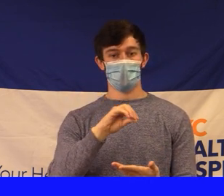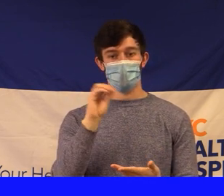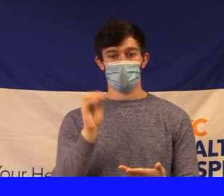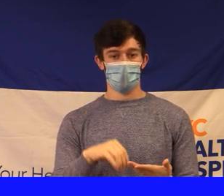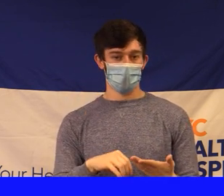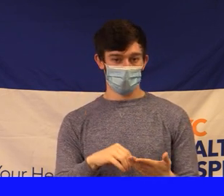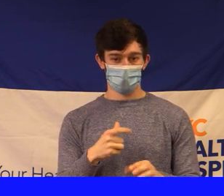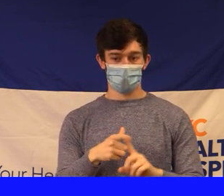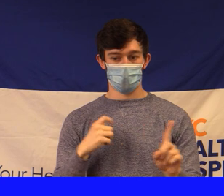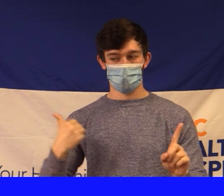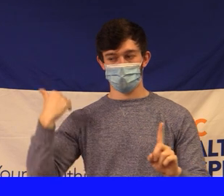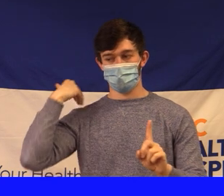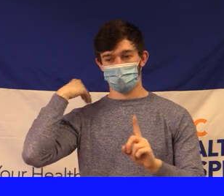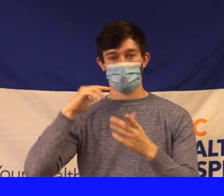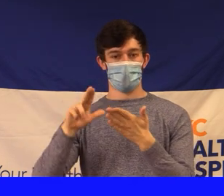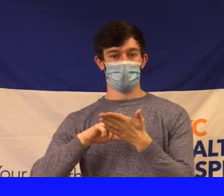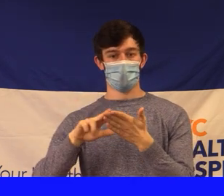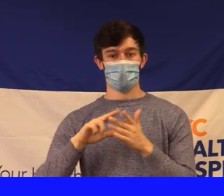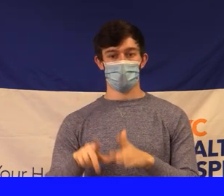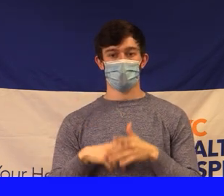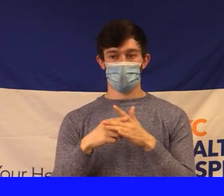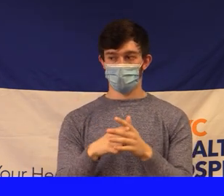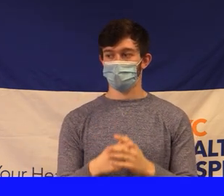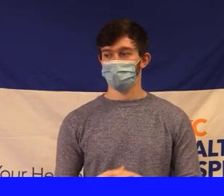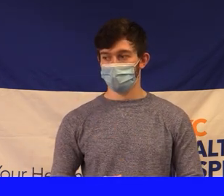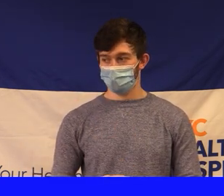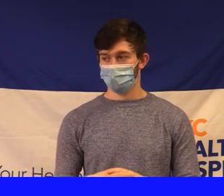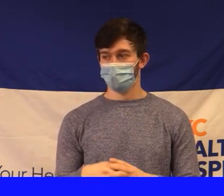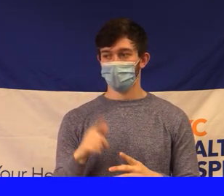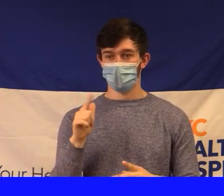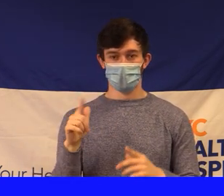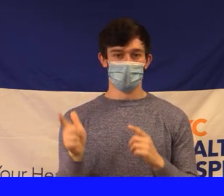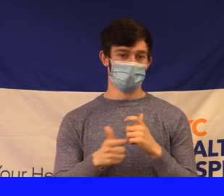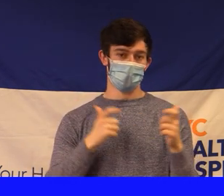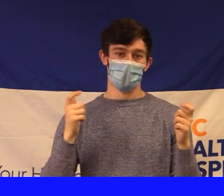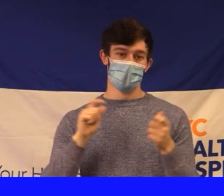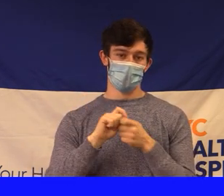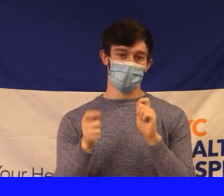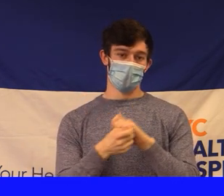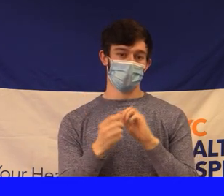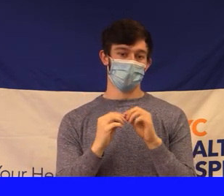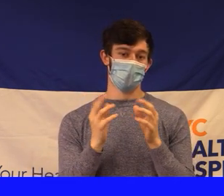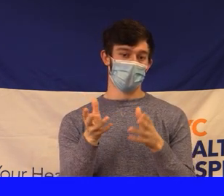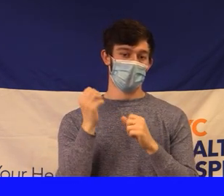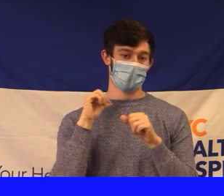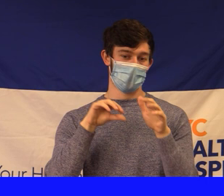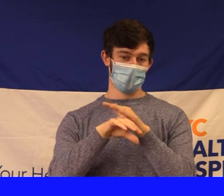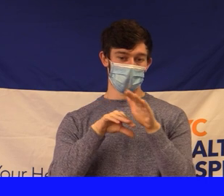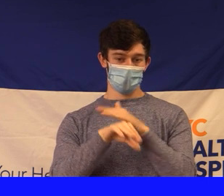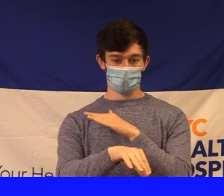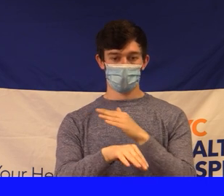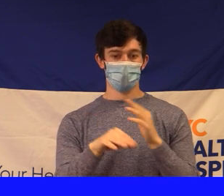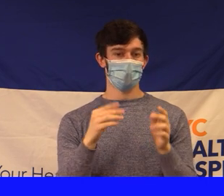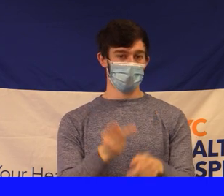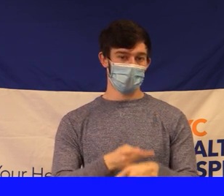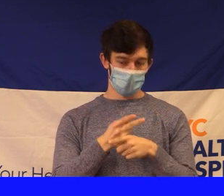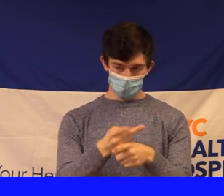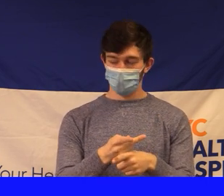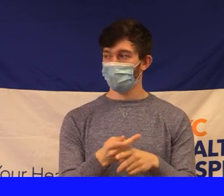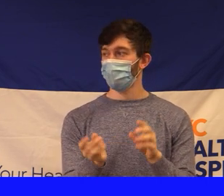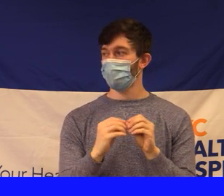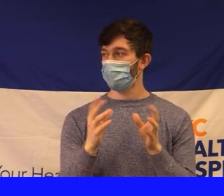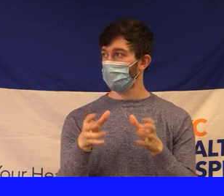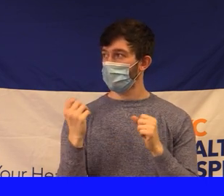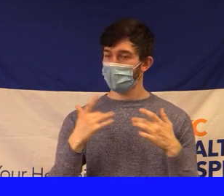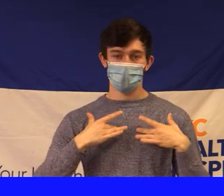when, from before the contract started. So a dramatic change that is faster access to life-saving care, faster turnover of